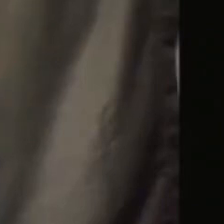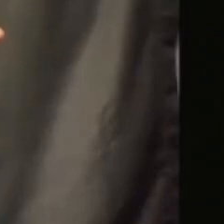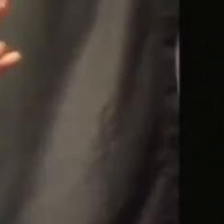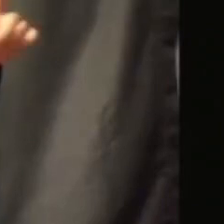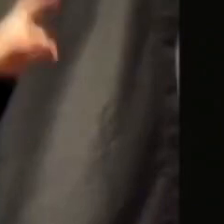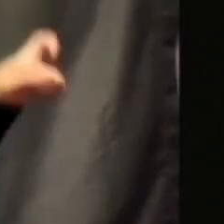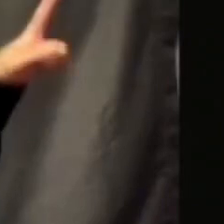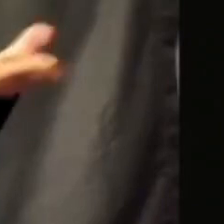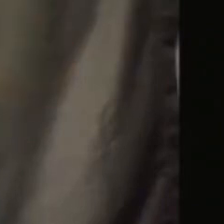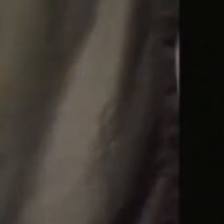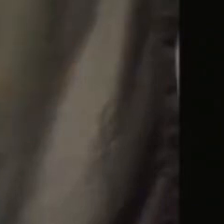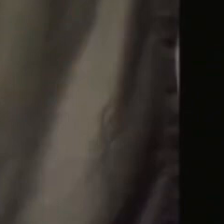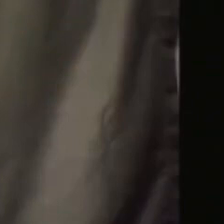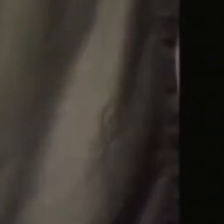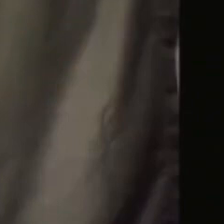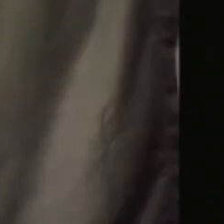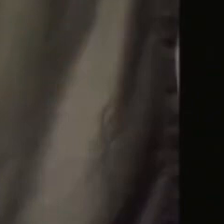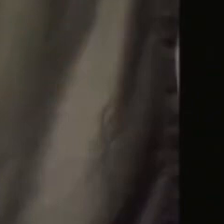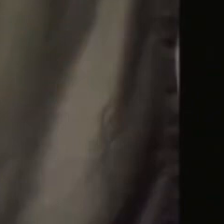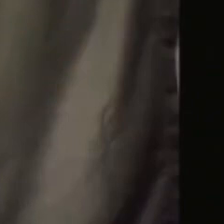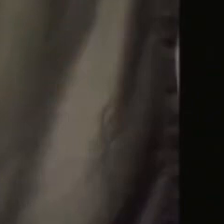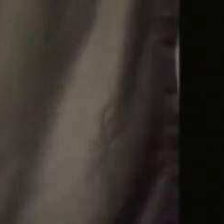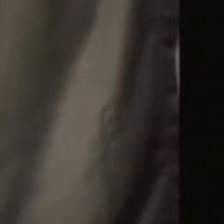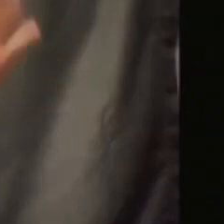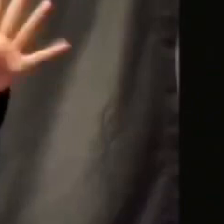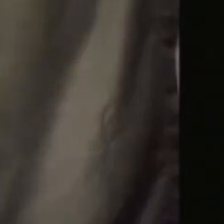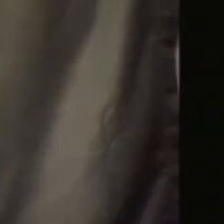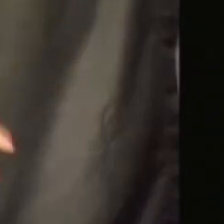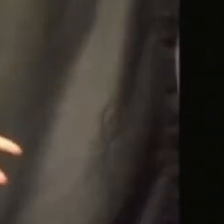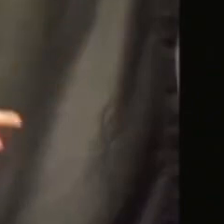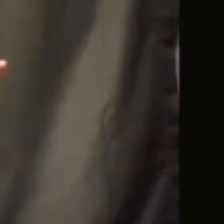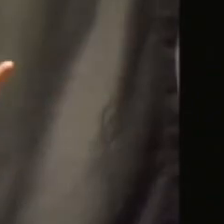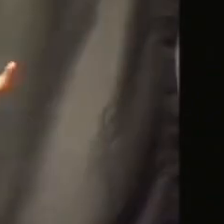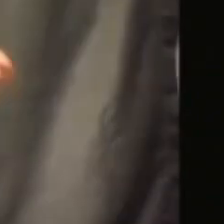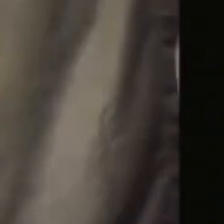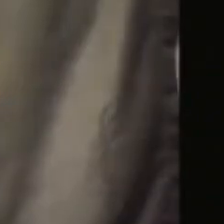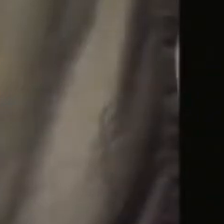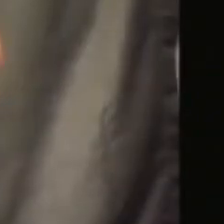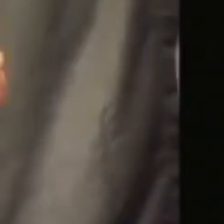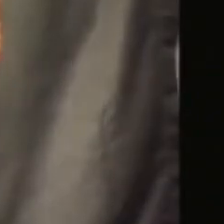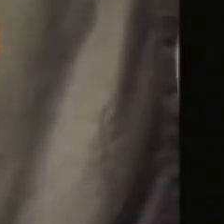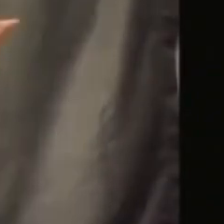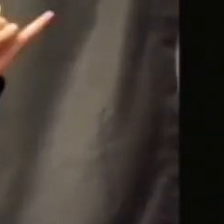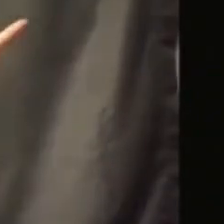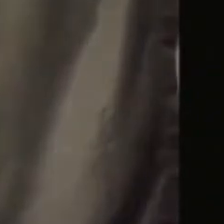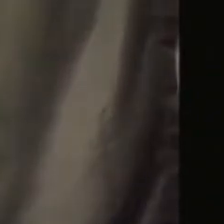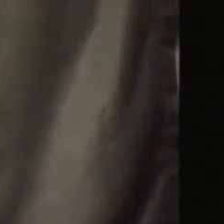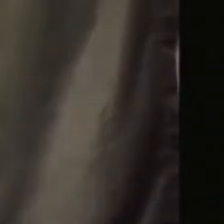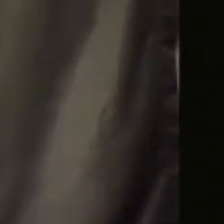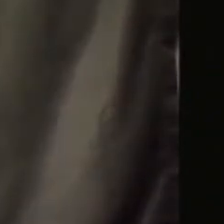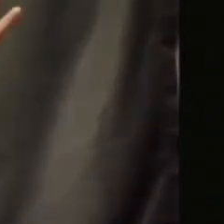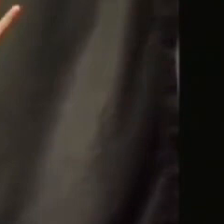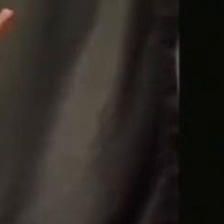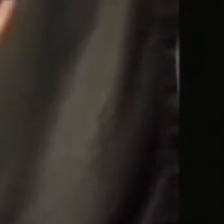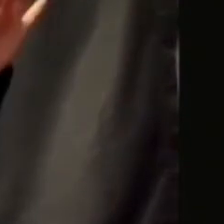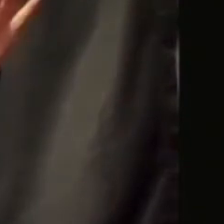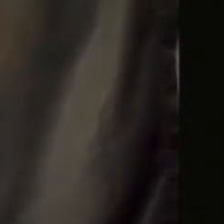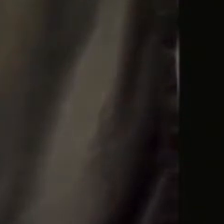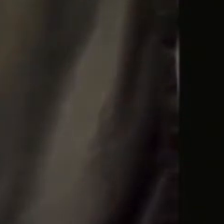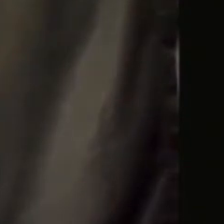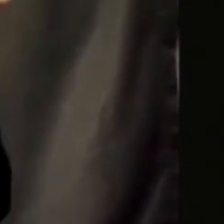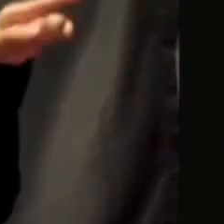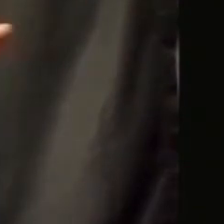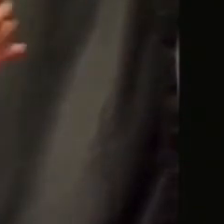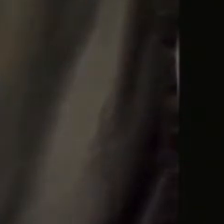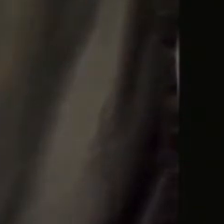testing things out. If it doesn't go great the first time, that's okay. Tinkering is more than welcome on both platforms, and they will have